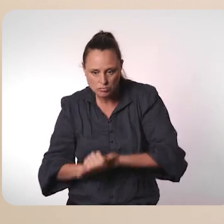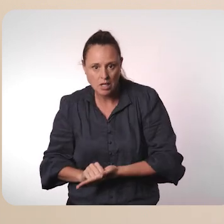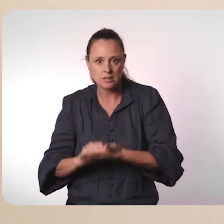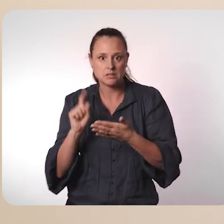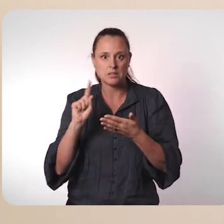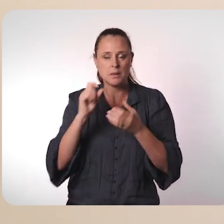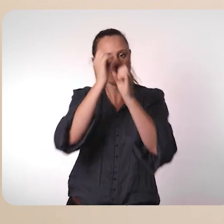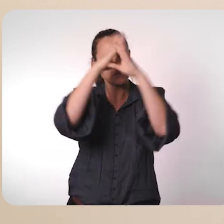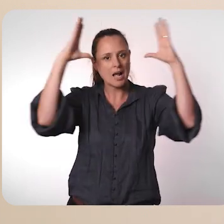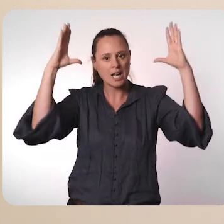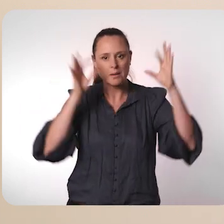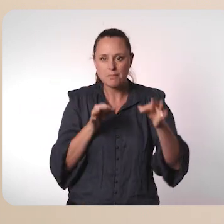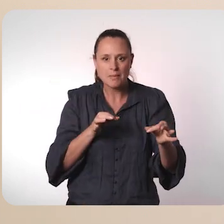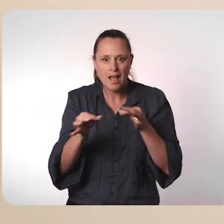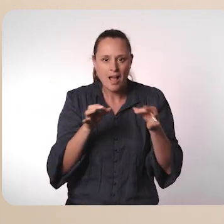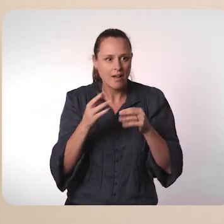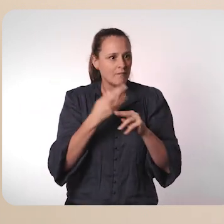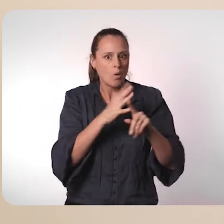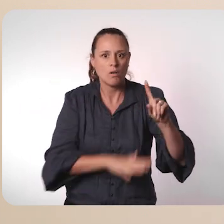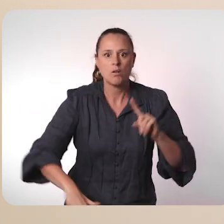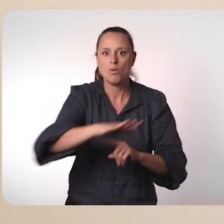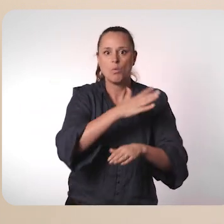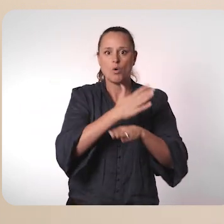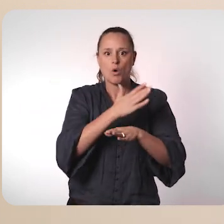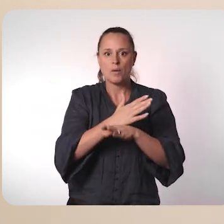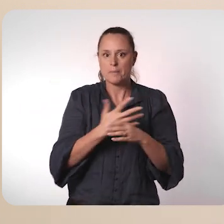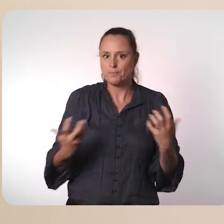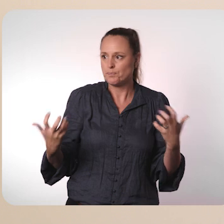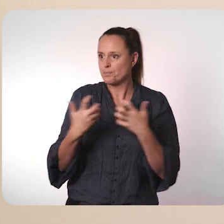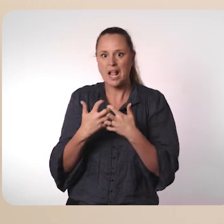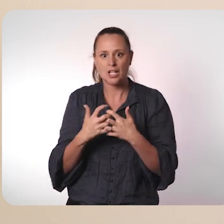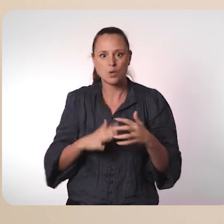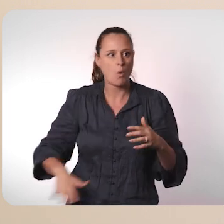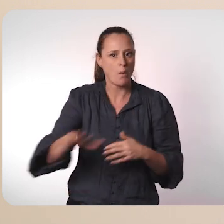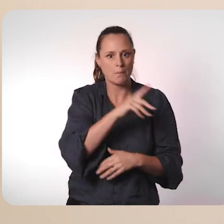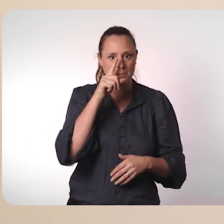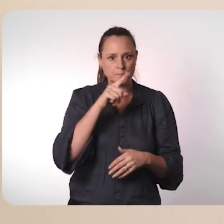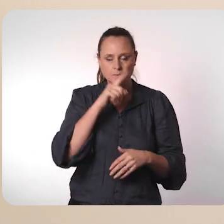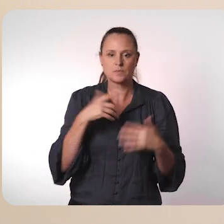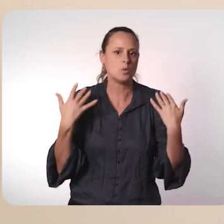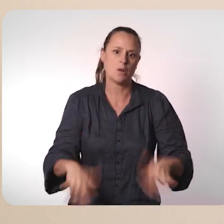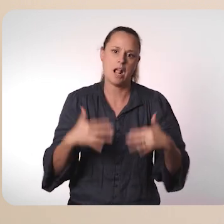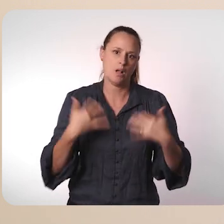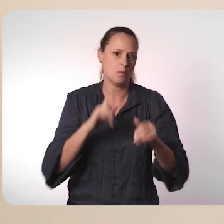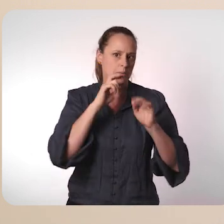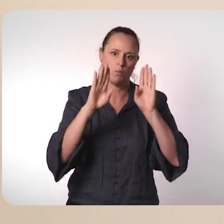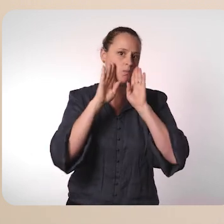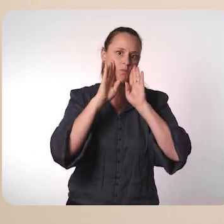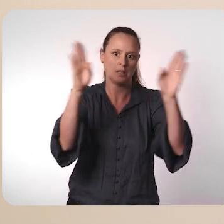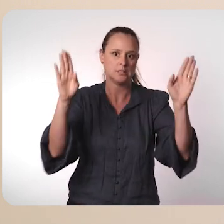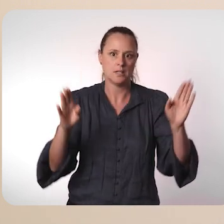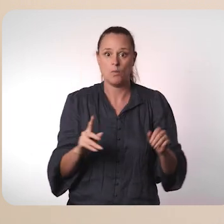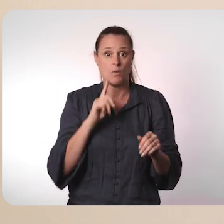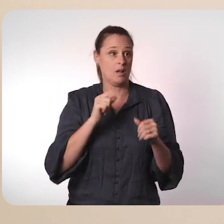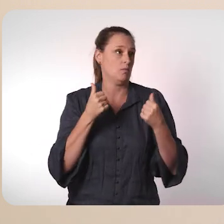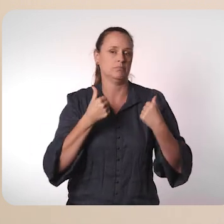work environment to suit everybody, not just disabled people, we'd have a more active and